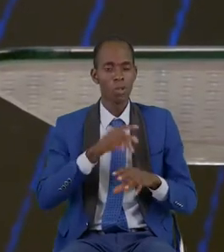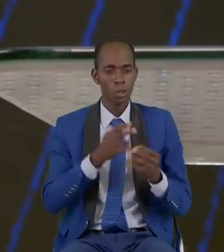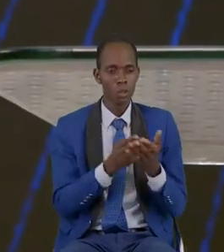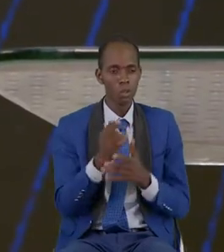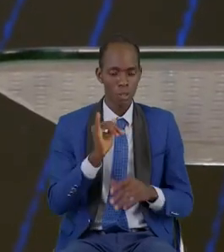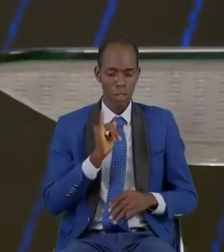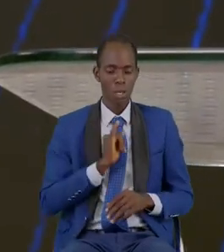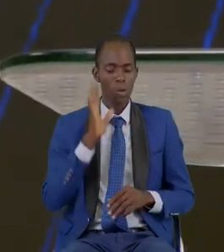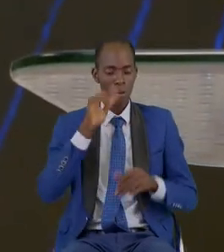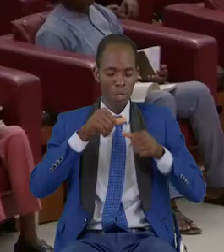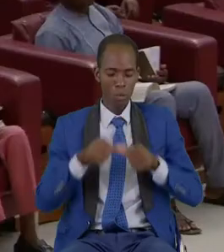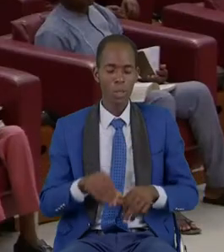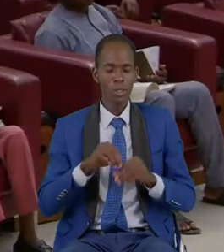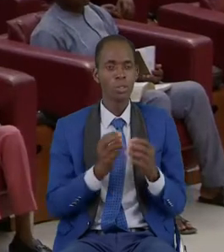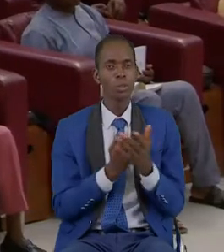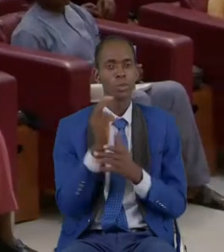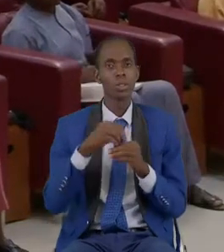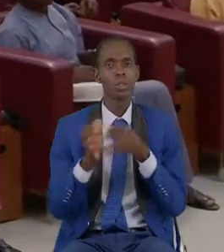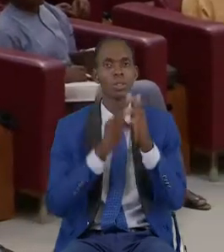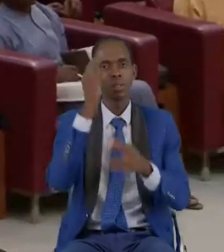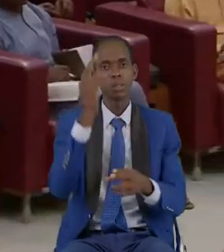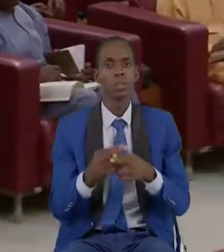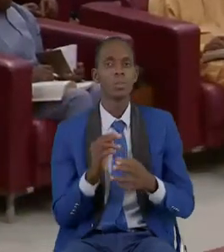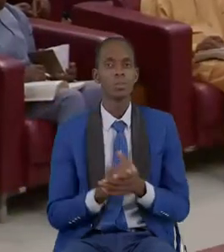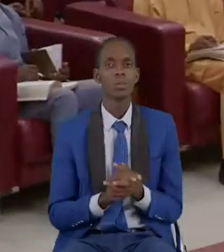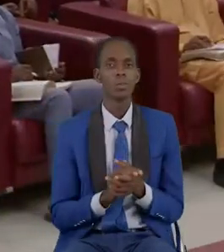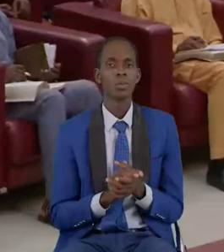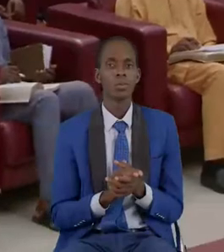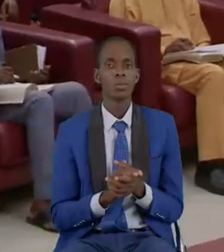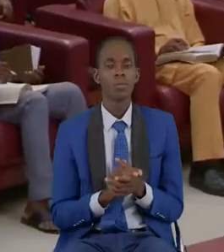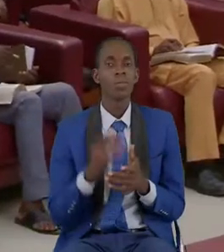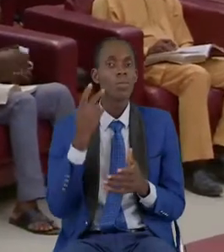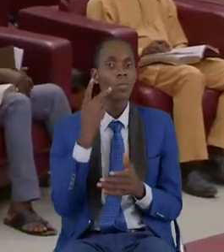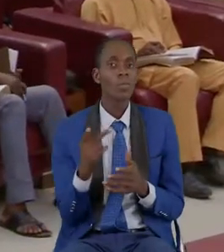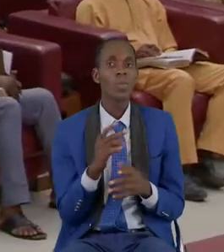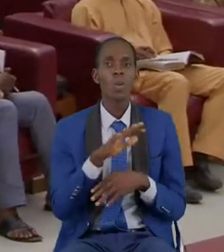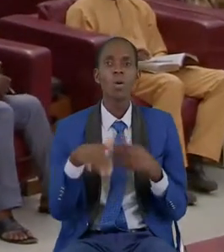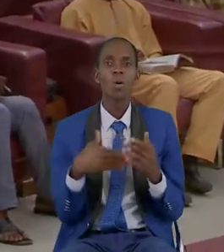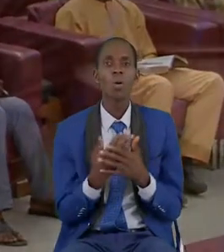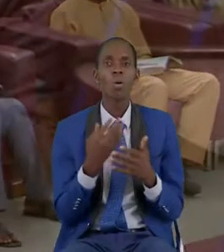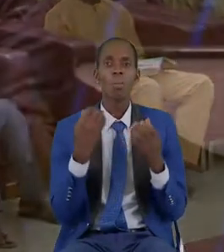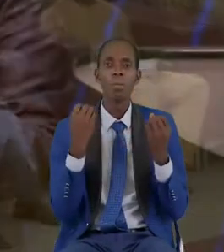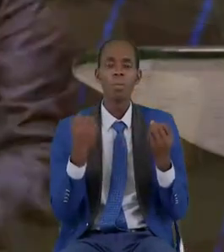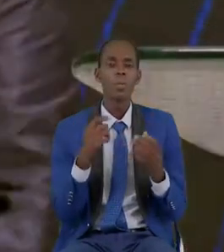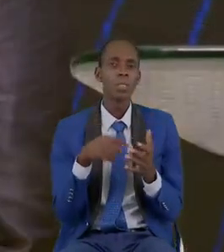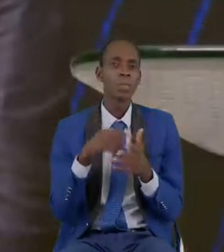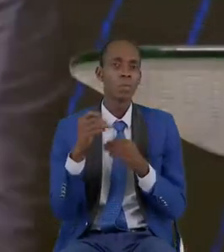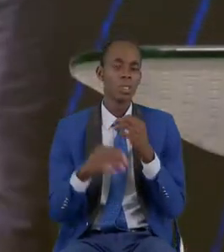in the truth in Jesus' name. Look at it. All these many years, I got